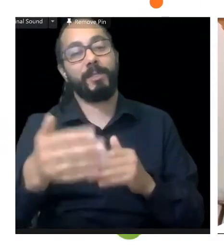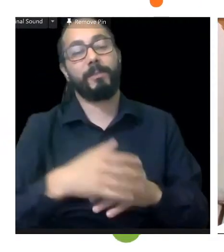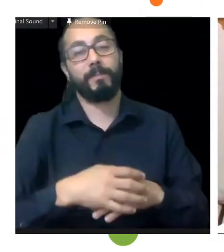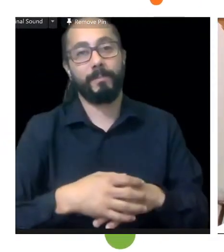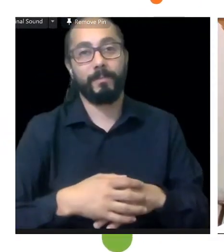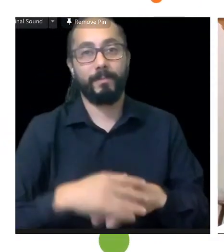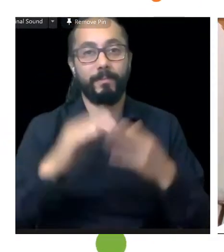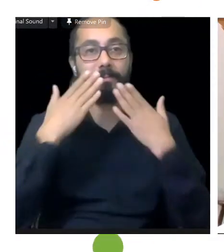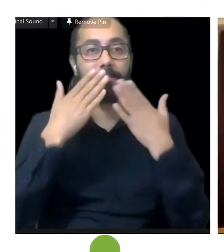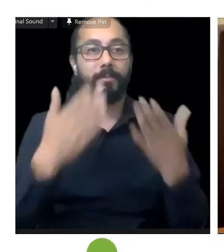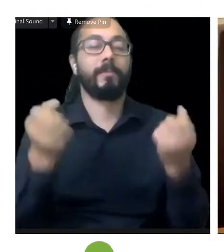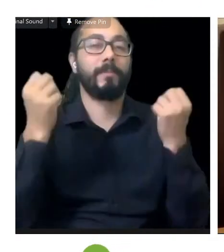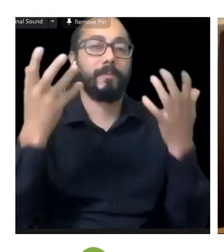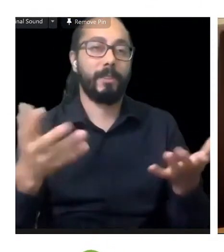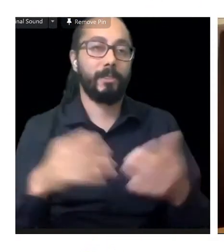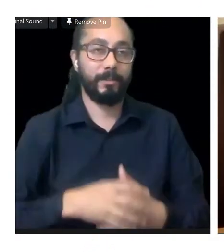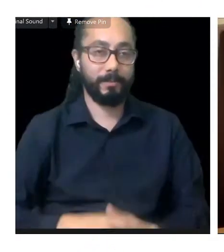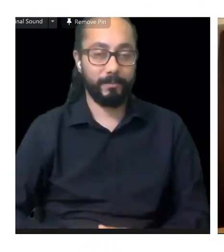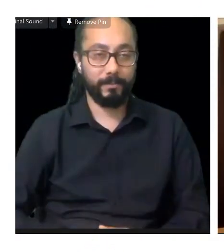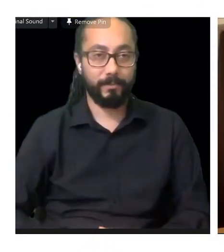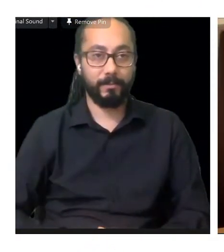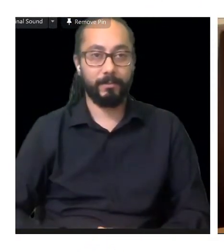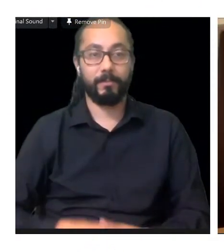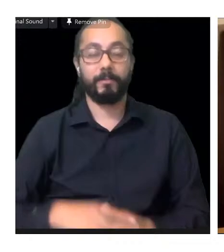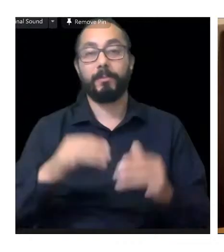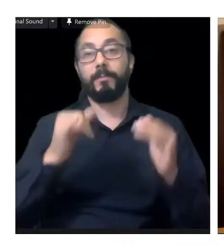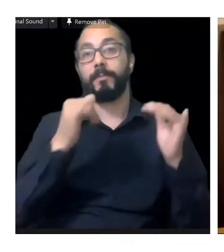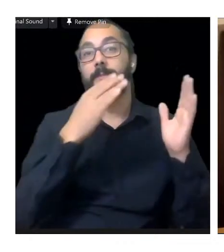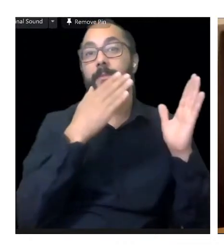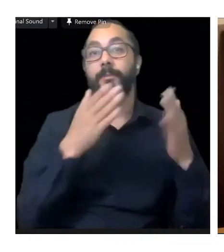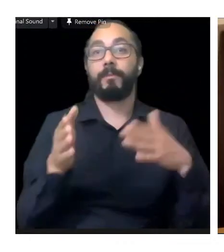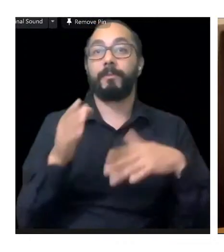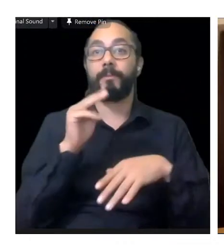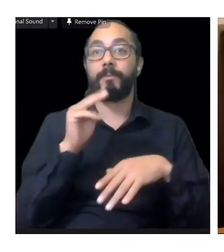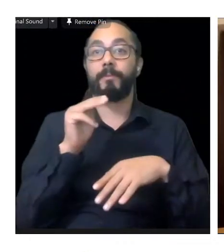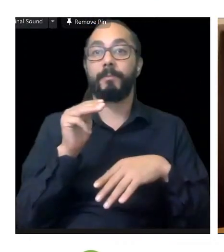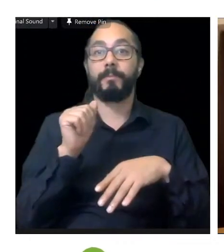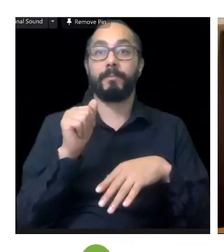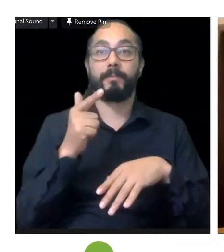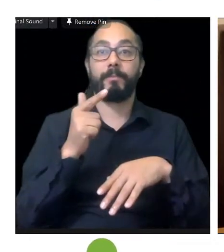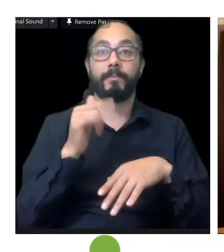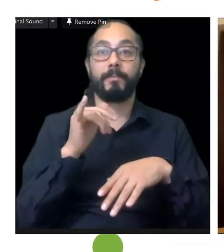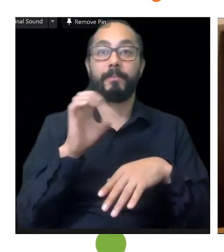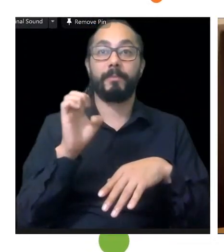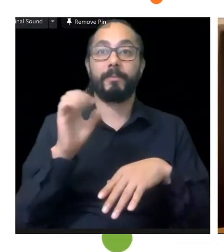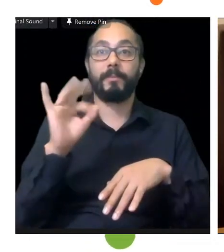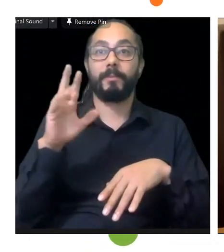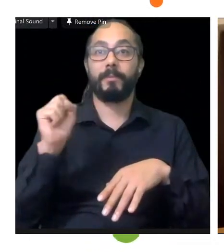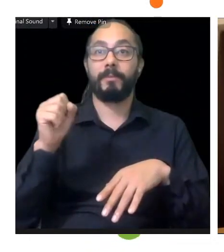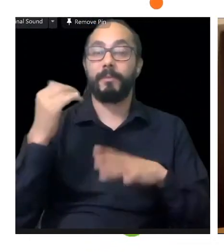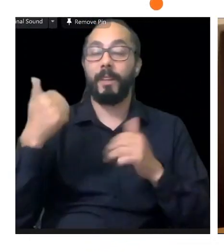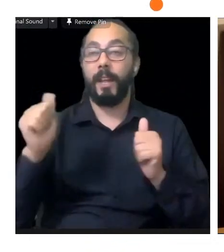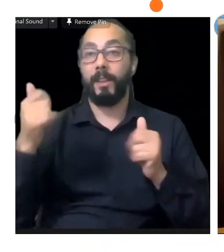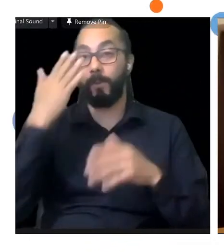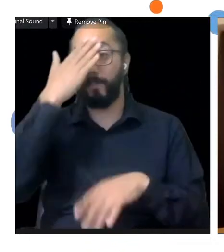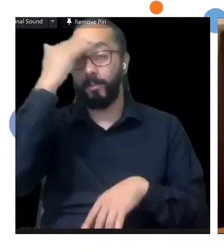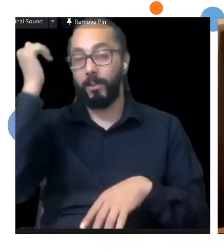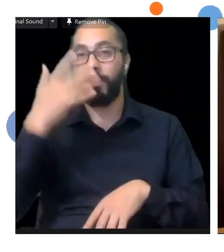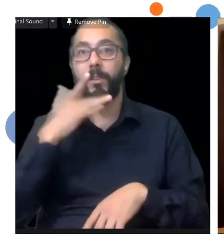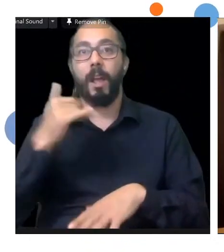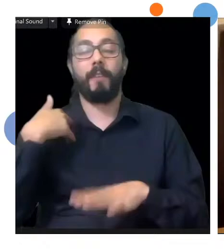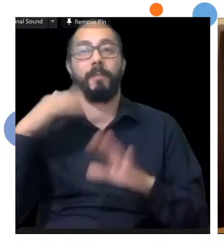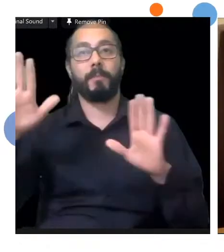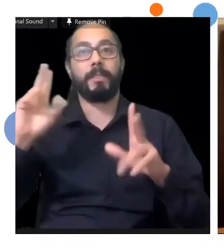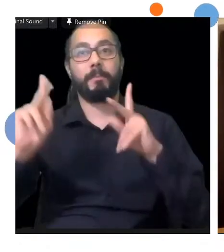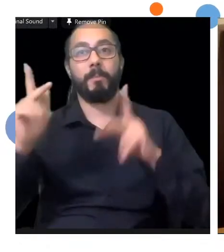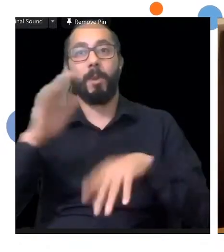merci. Thank you so much. And I'm going to throw it back to Maggie Fares for any final things that we've forgotten. We've been very blessed to have great people on the call today. Thank